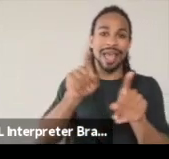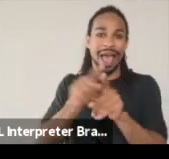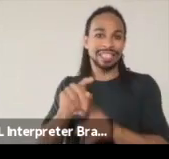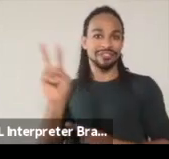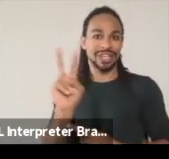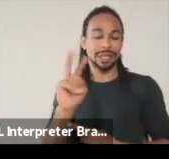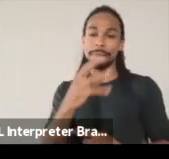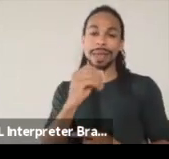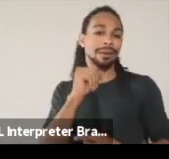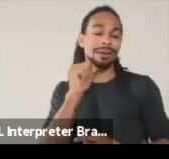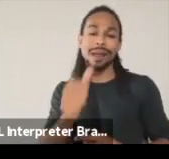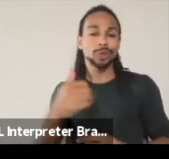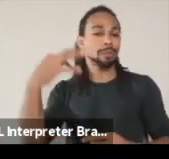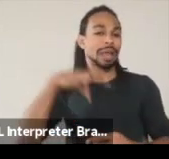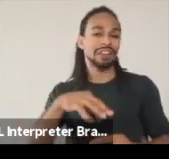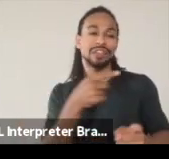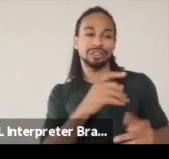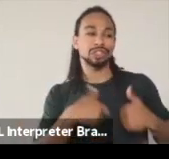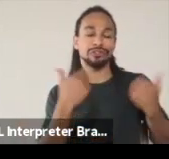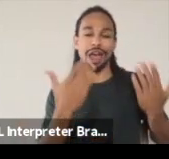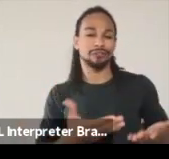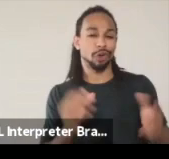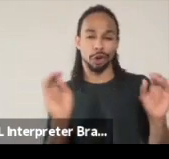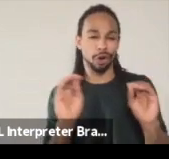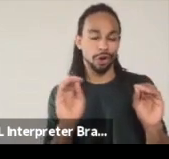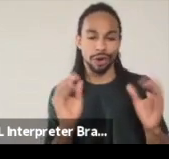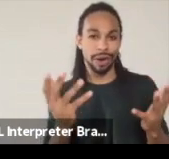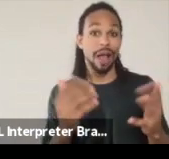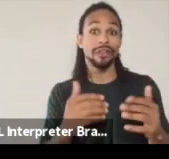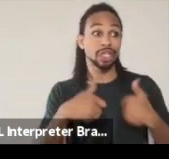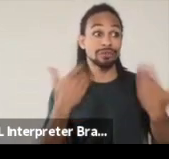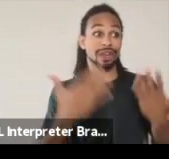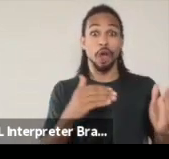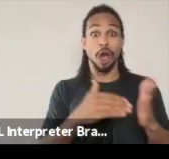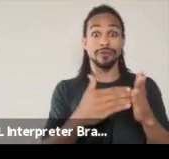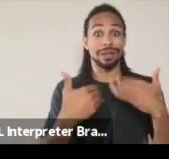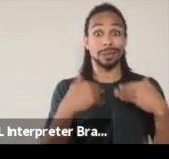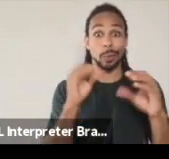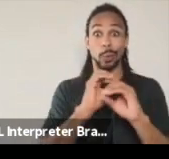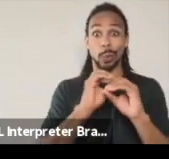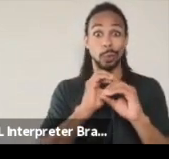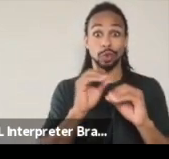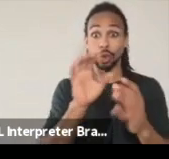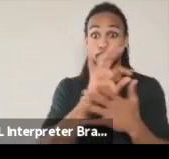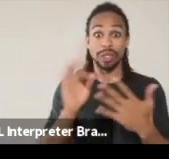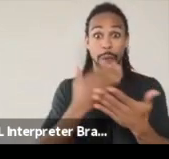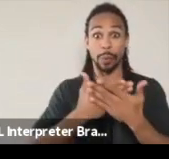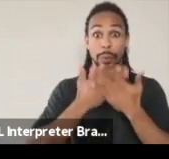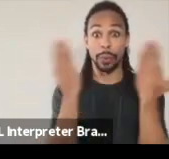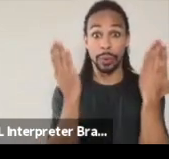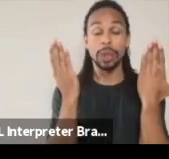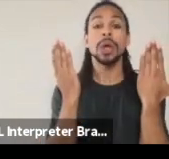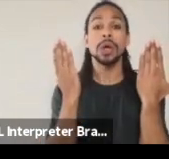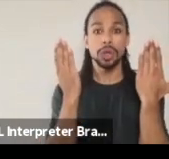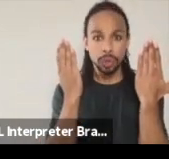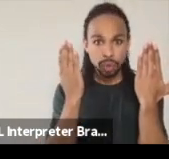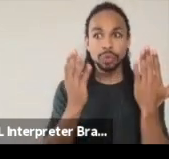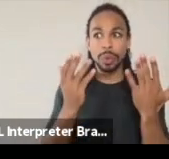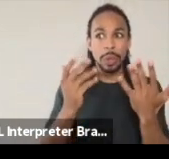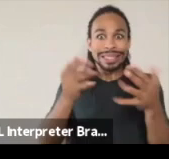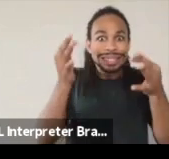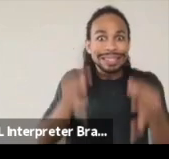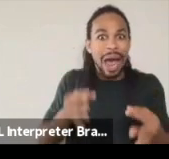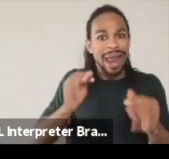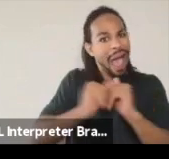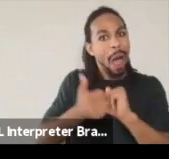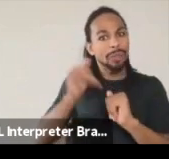benefit of the survivor, and is often the survivor has no choice in the kind of justice or the way that justice looks